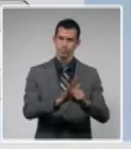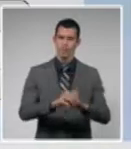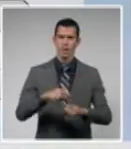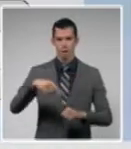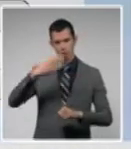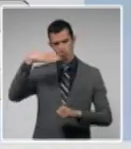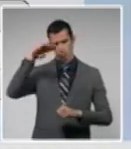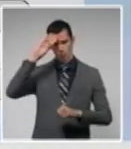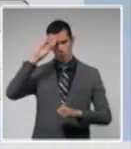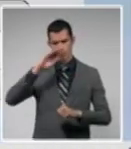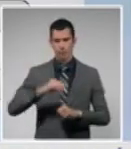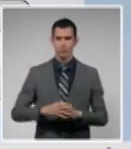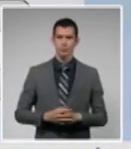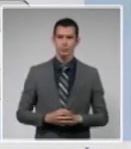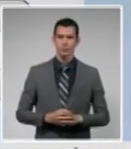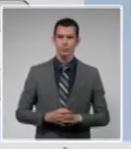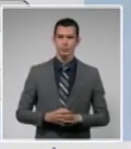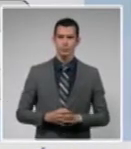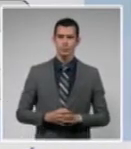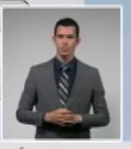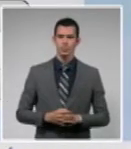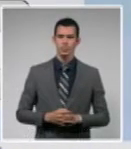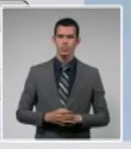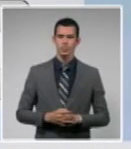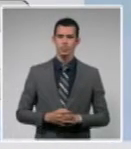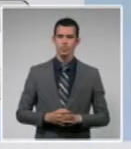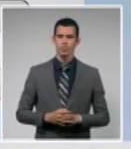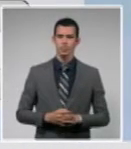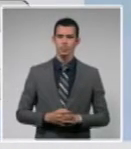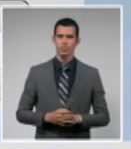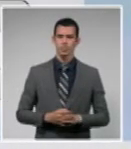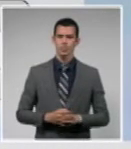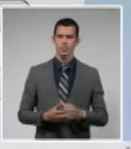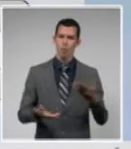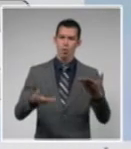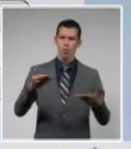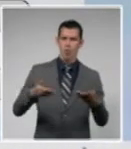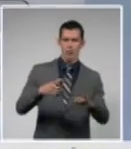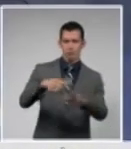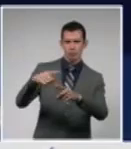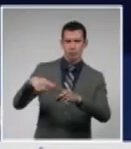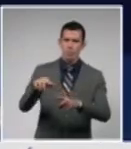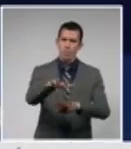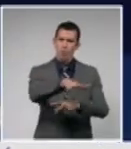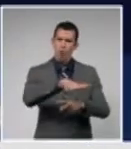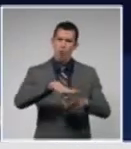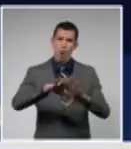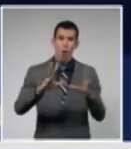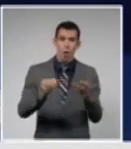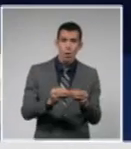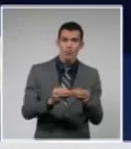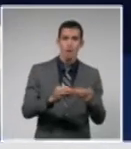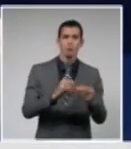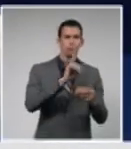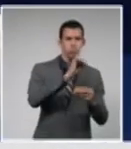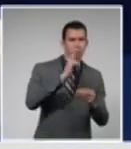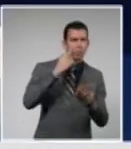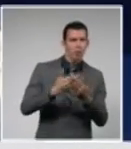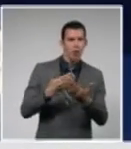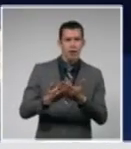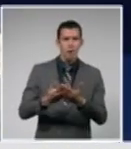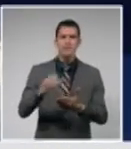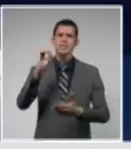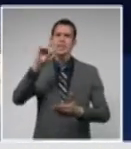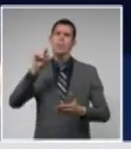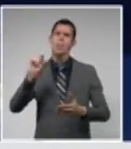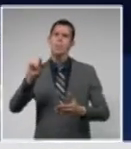0.96% of people, have tested positive for the virus. As I always mention, samples from all of the